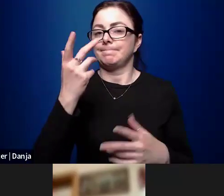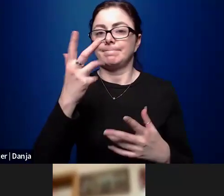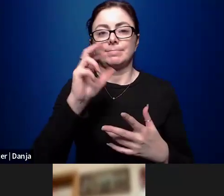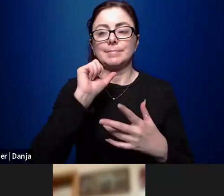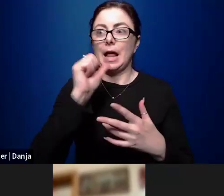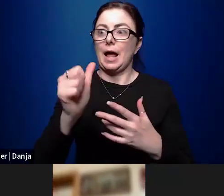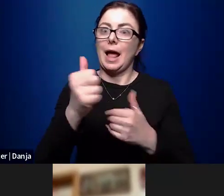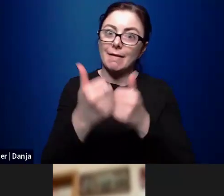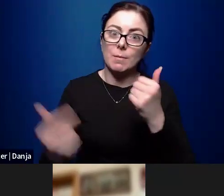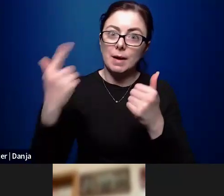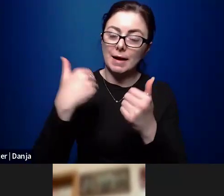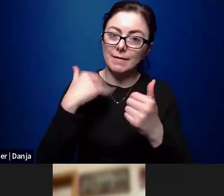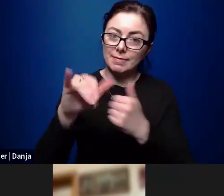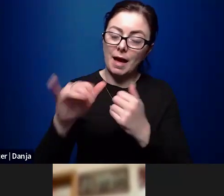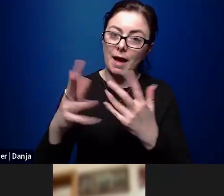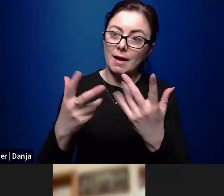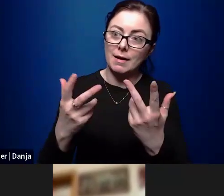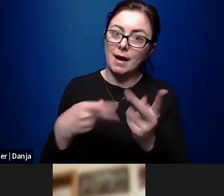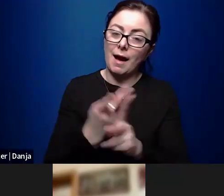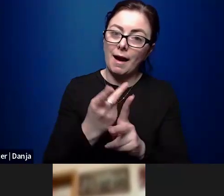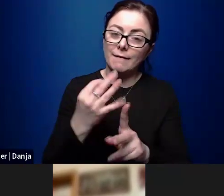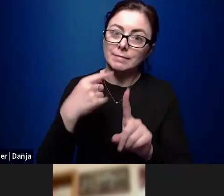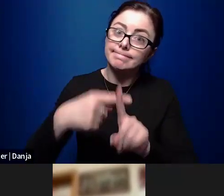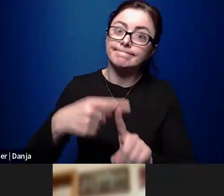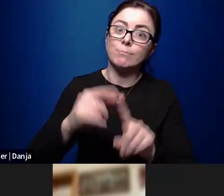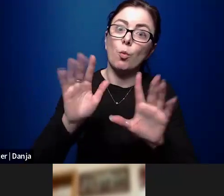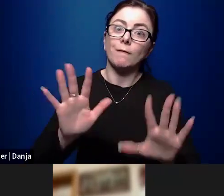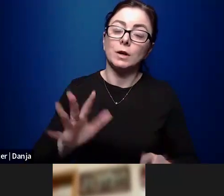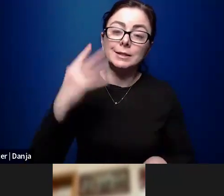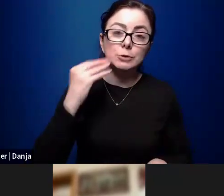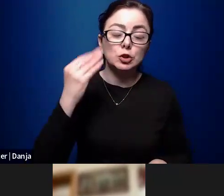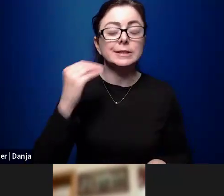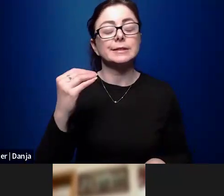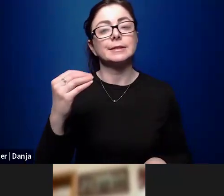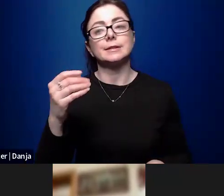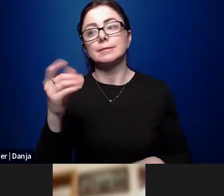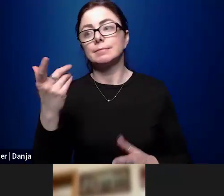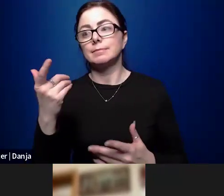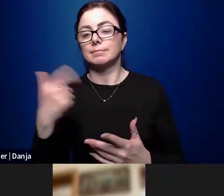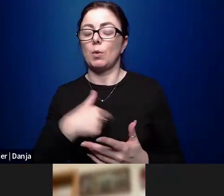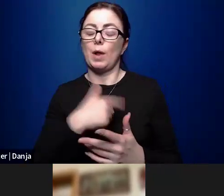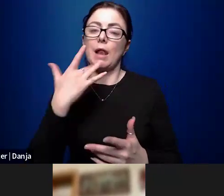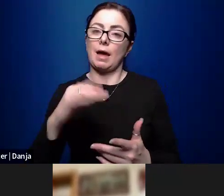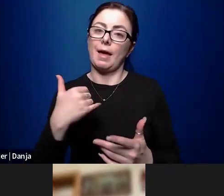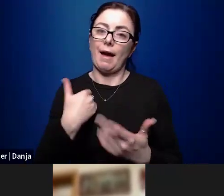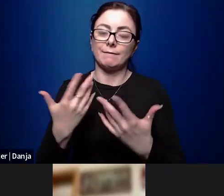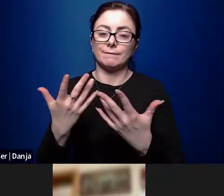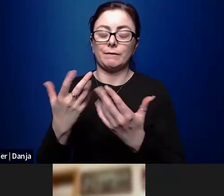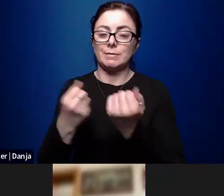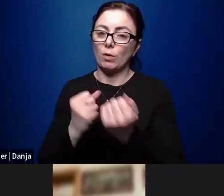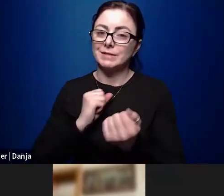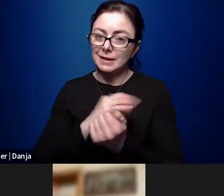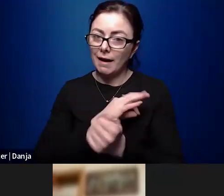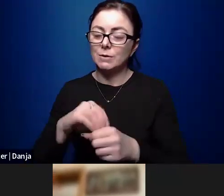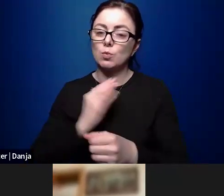that they have really supportive staff and school district people. But I think that